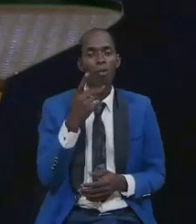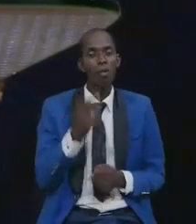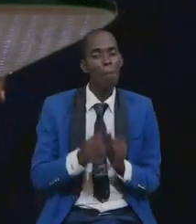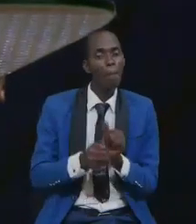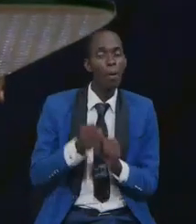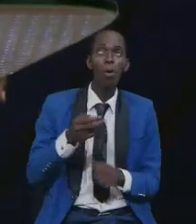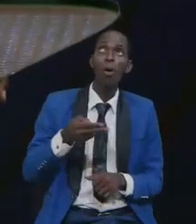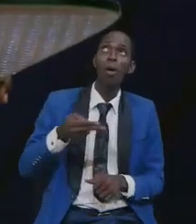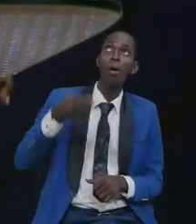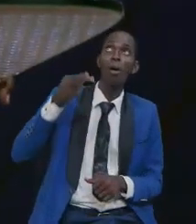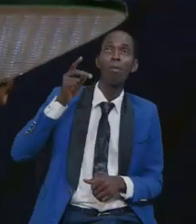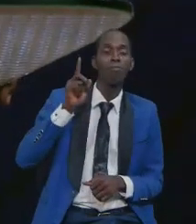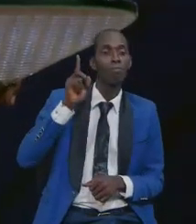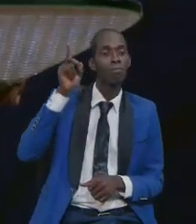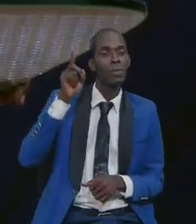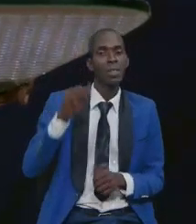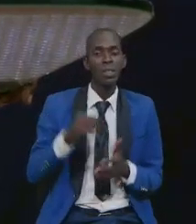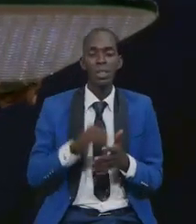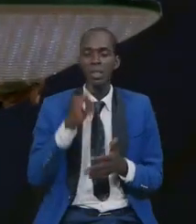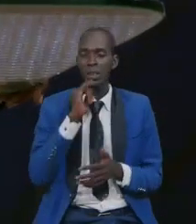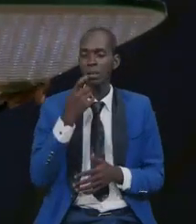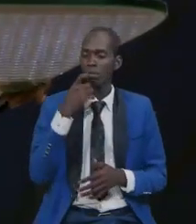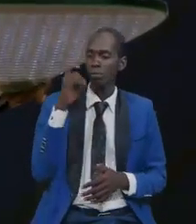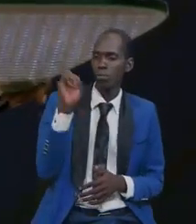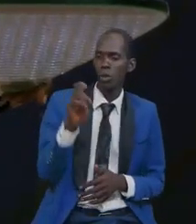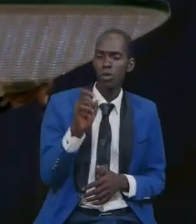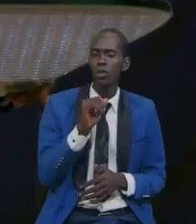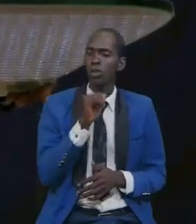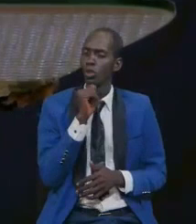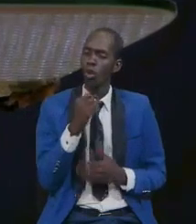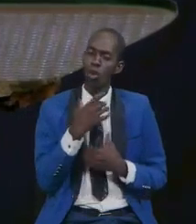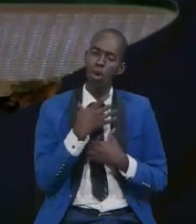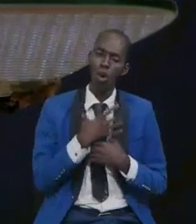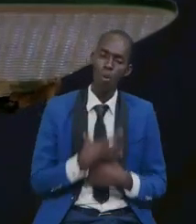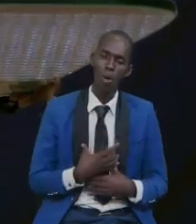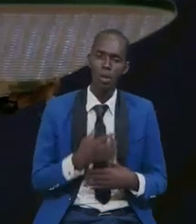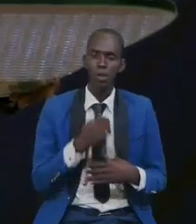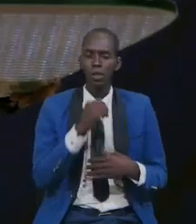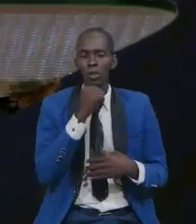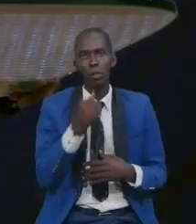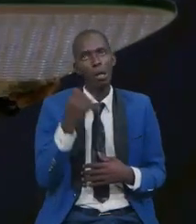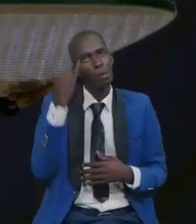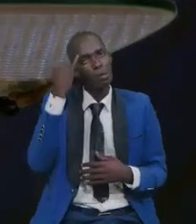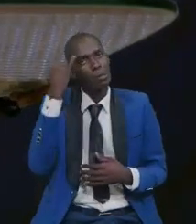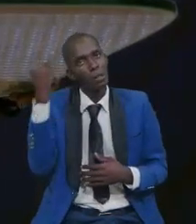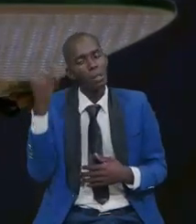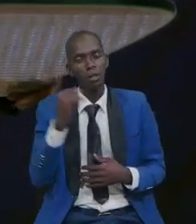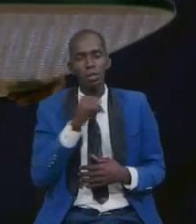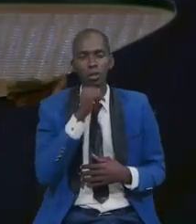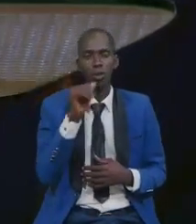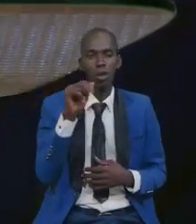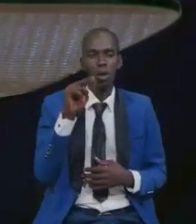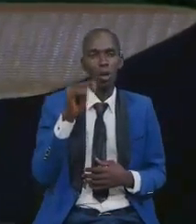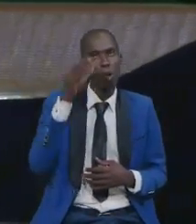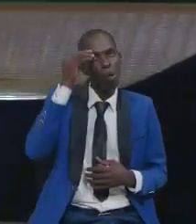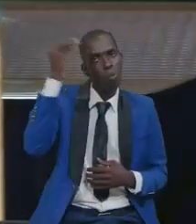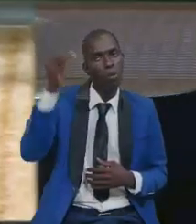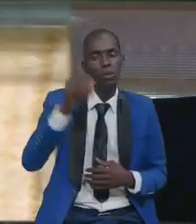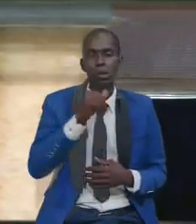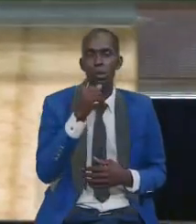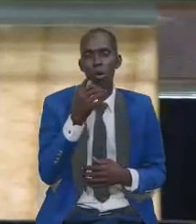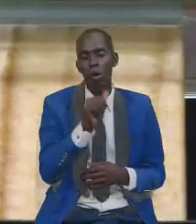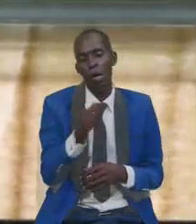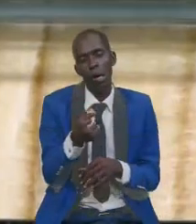High. It's a decree. It's not a wish. It's not an idea. It's not an opinion. It's not a suggestion.